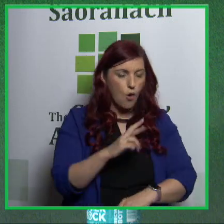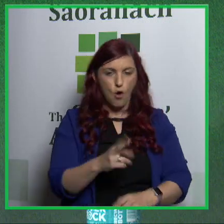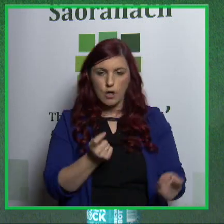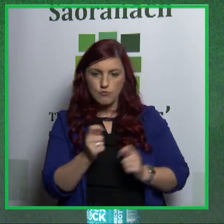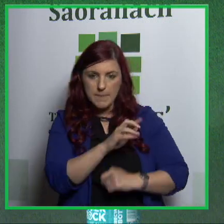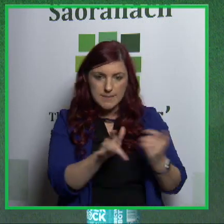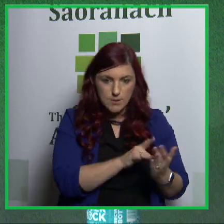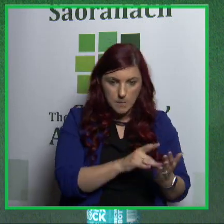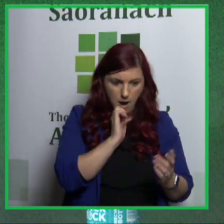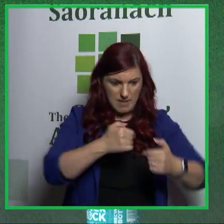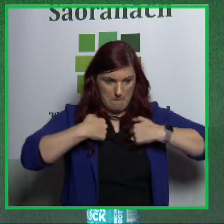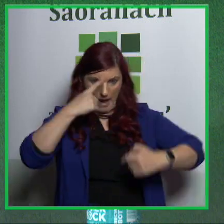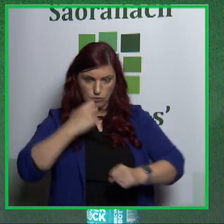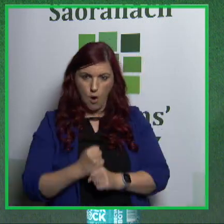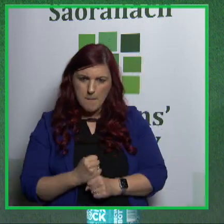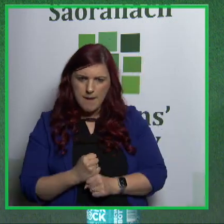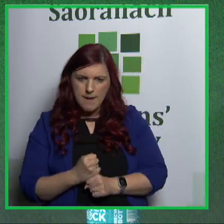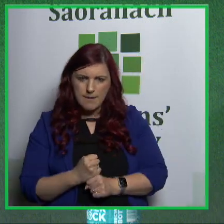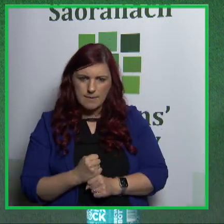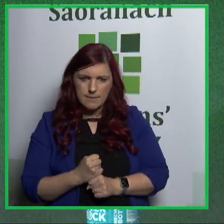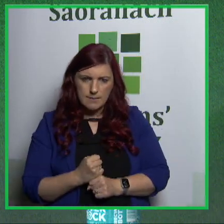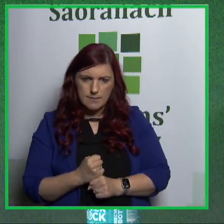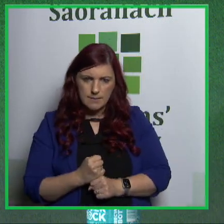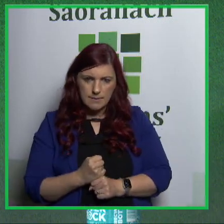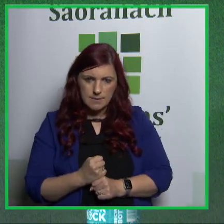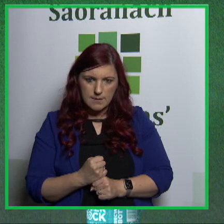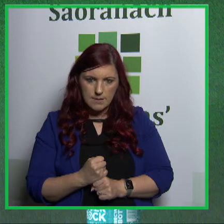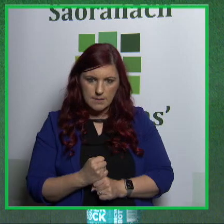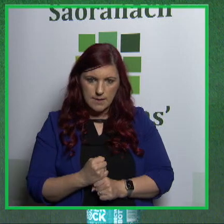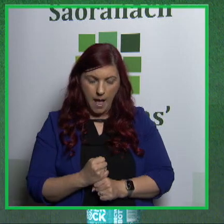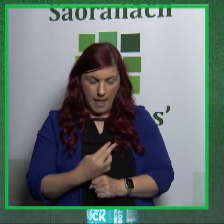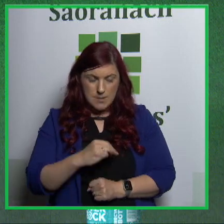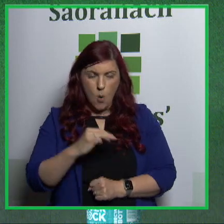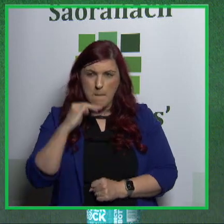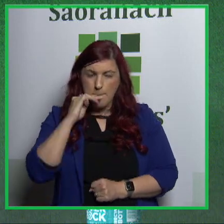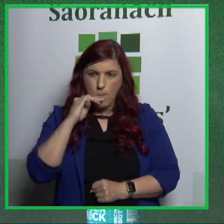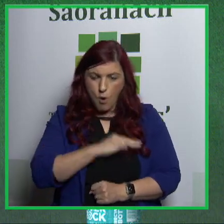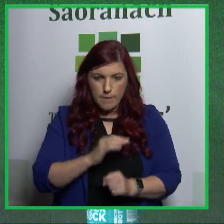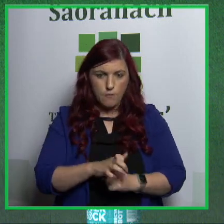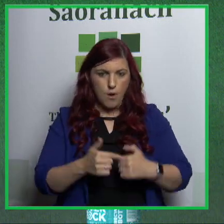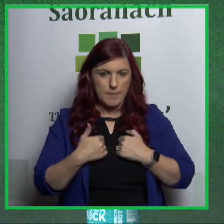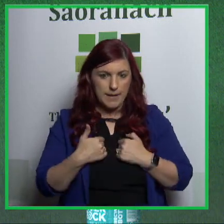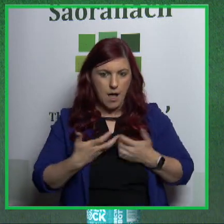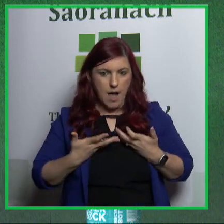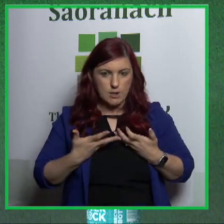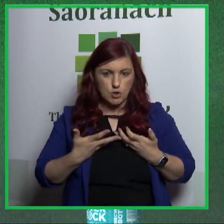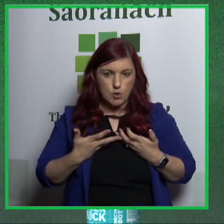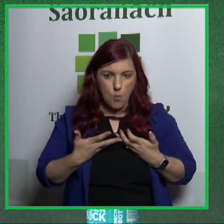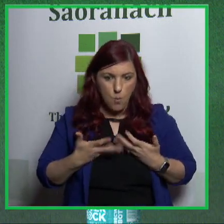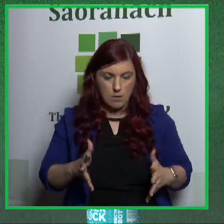through. So that's something that means something so much to me, that I don't want all,